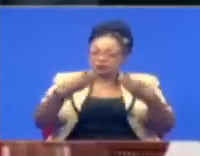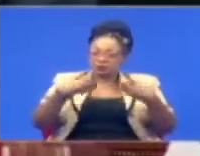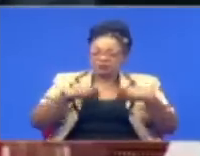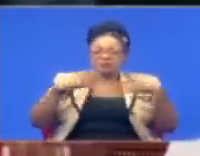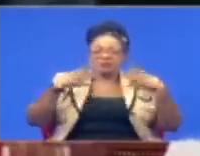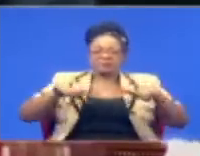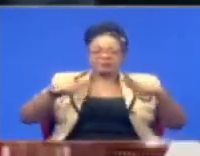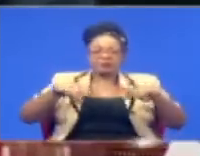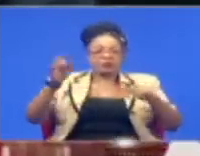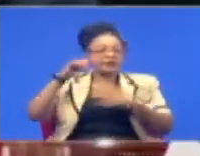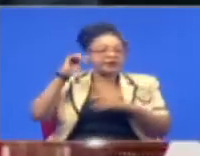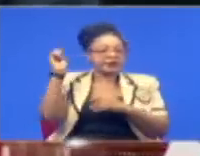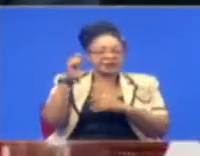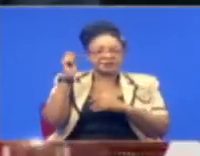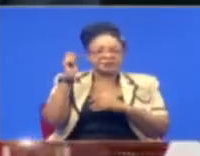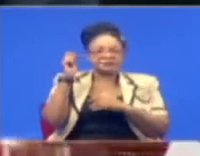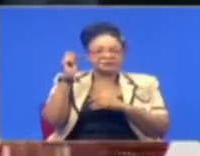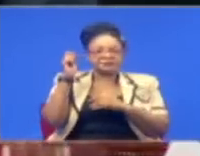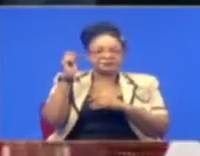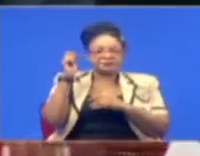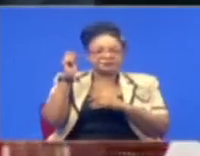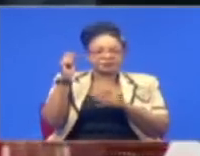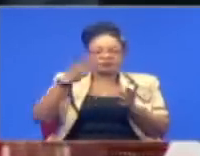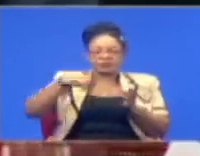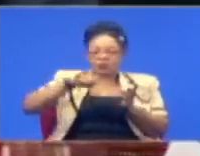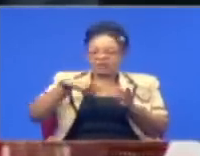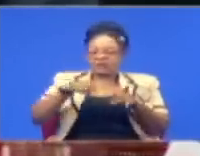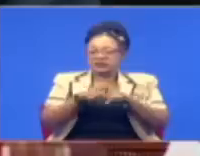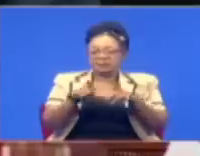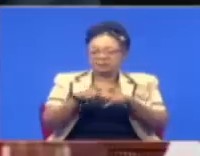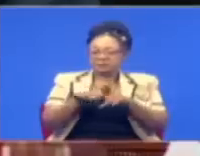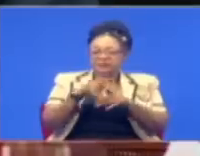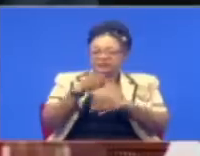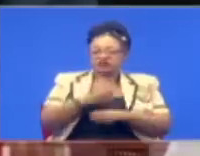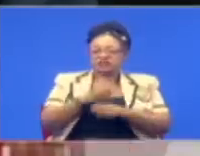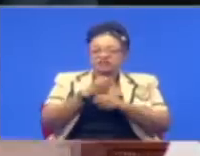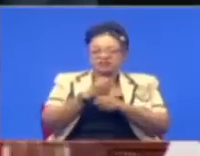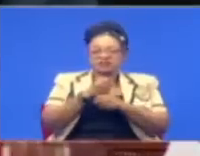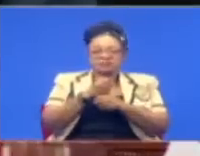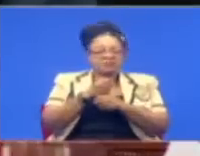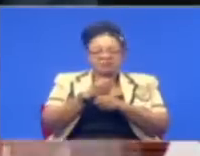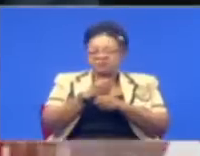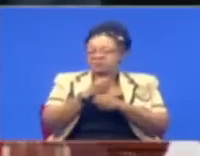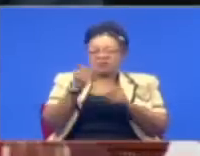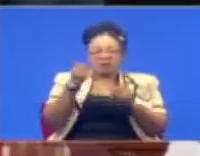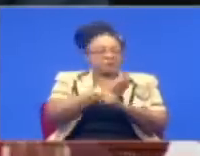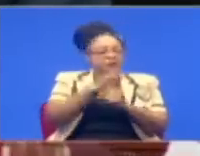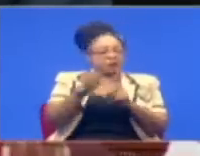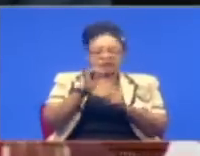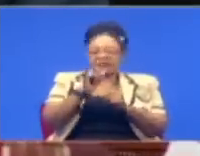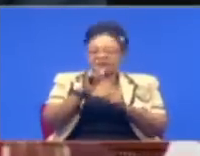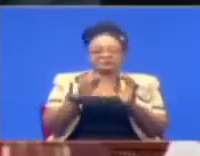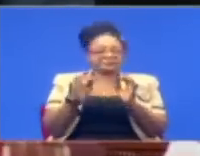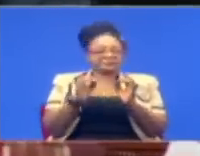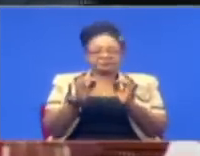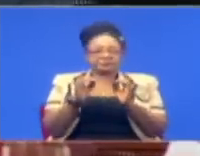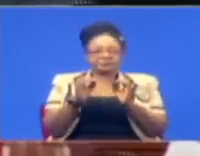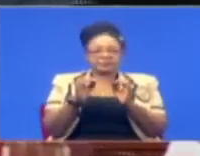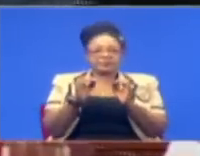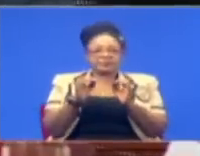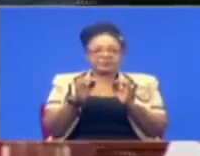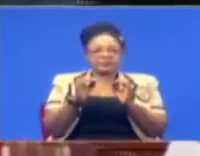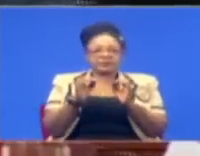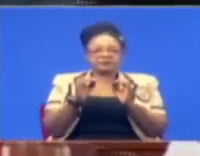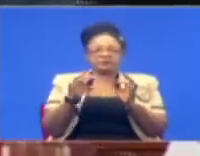the people of Kenya. We are trustees. Let us not abuse that trust. I'll bring all